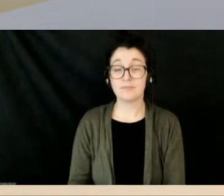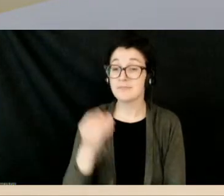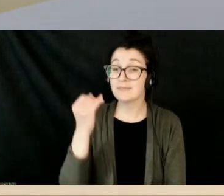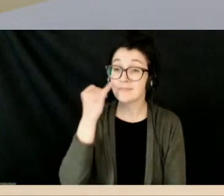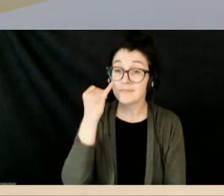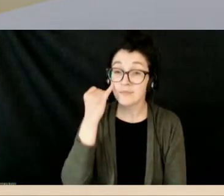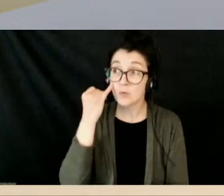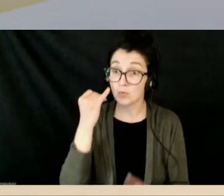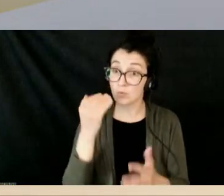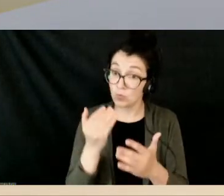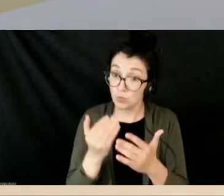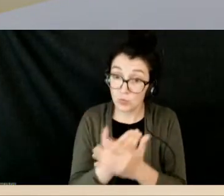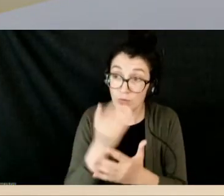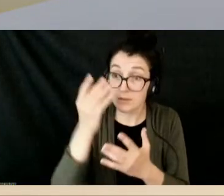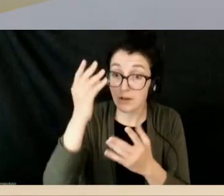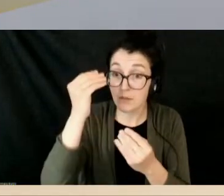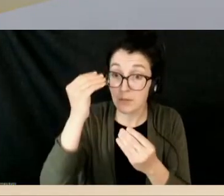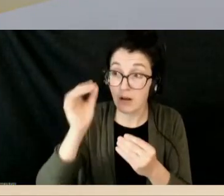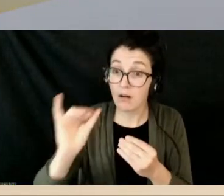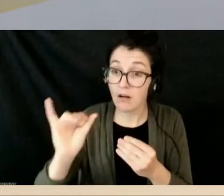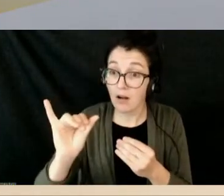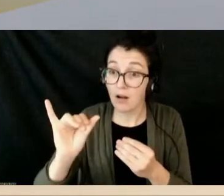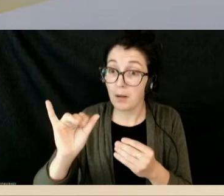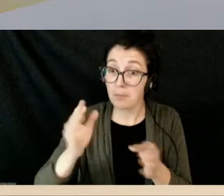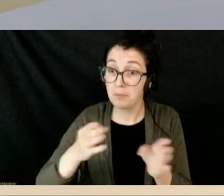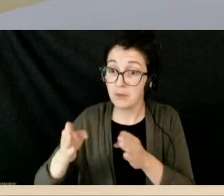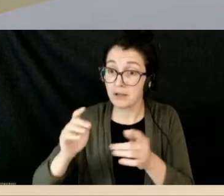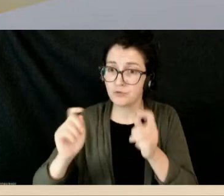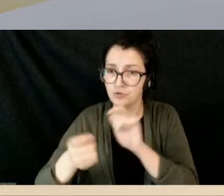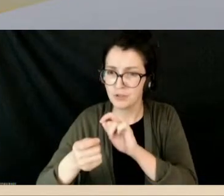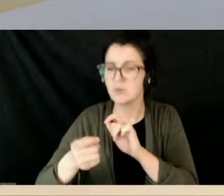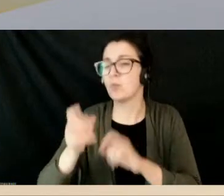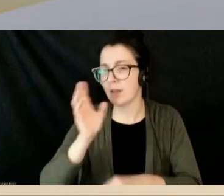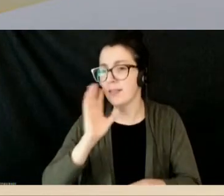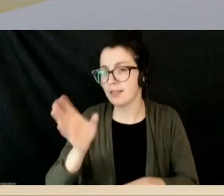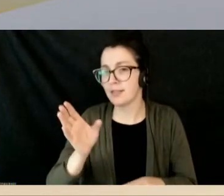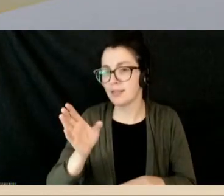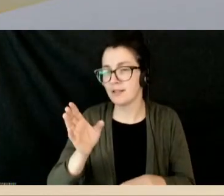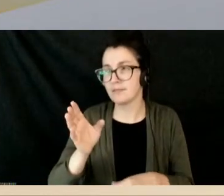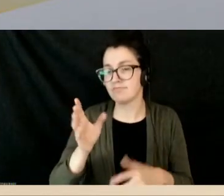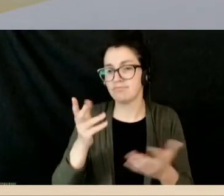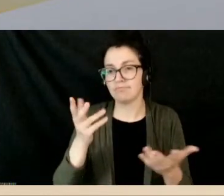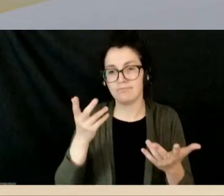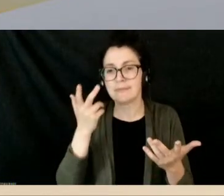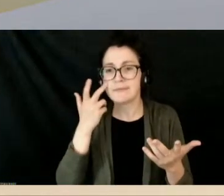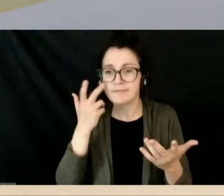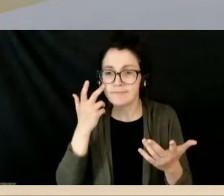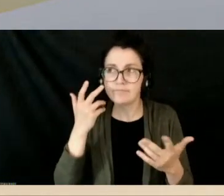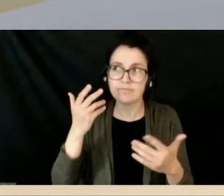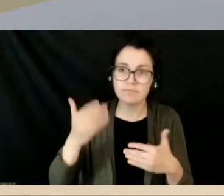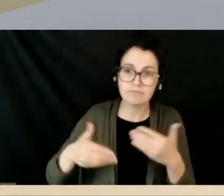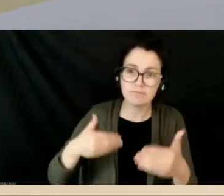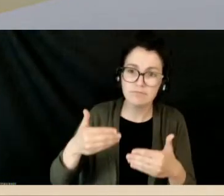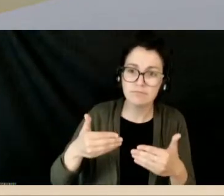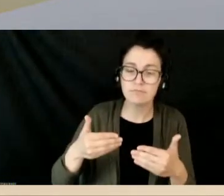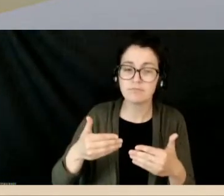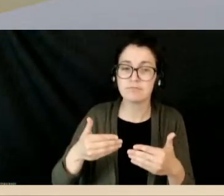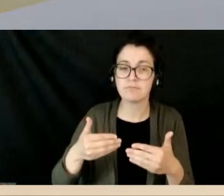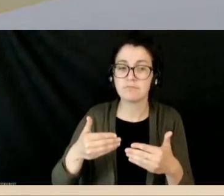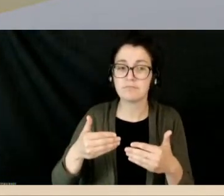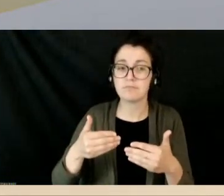information, we will do that as we go forward. But hopefully as soon as we can get